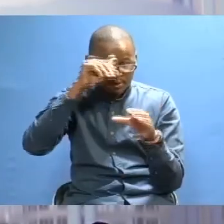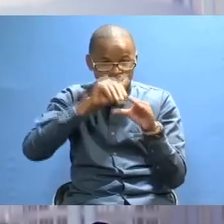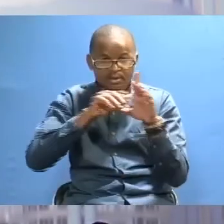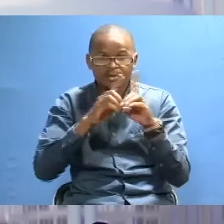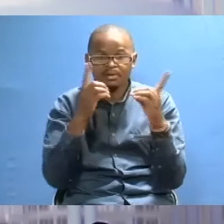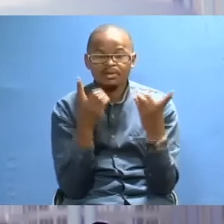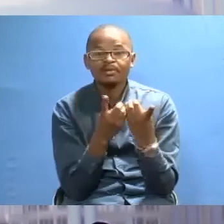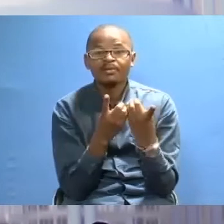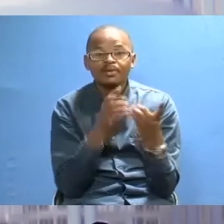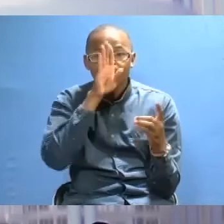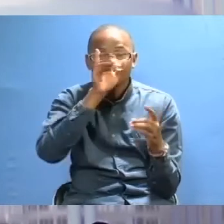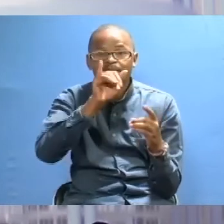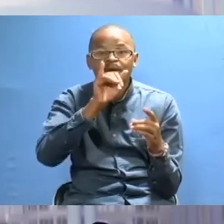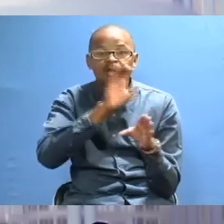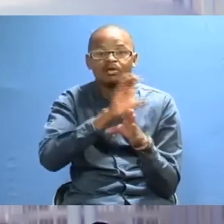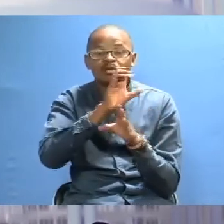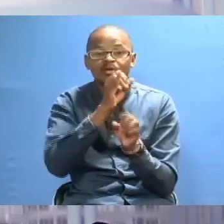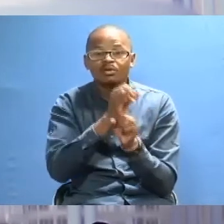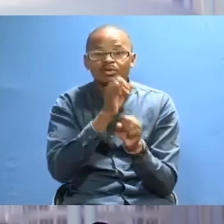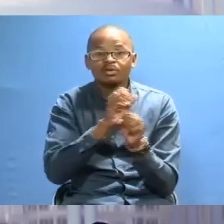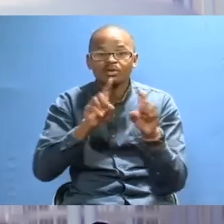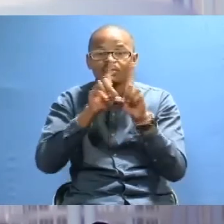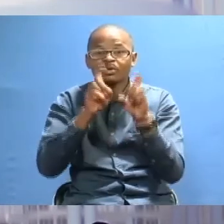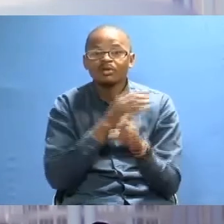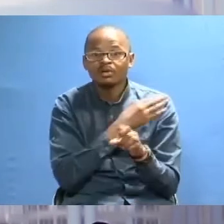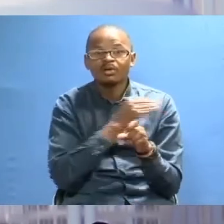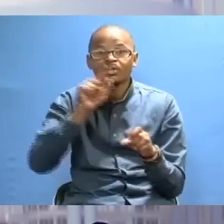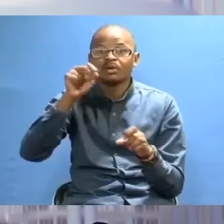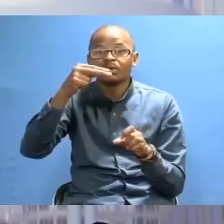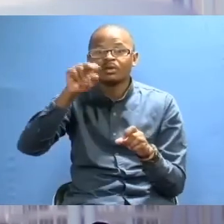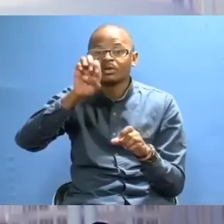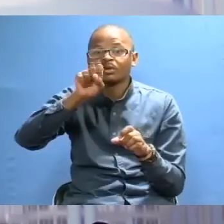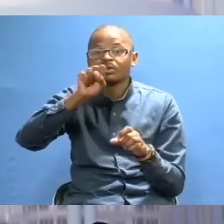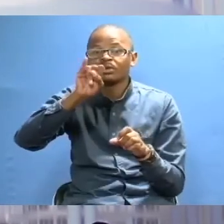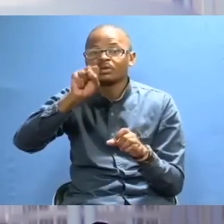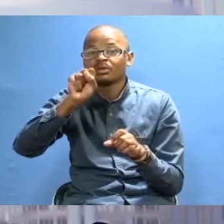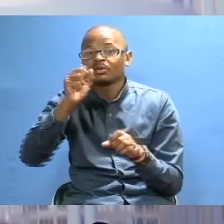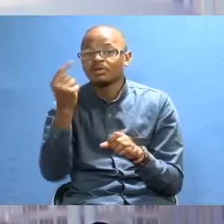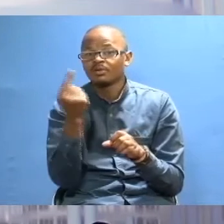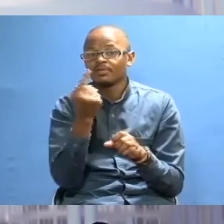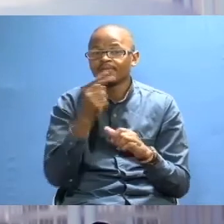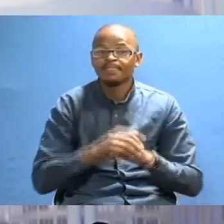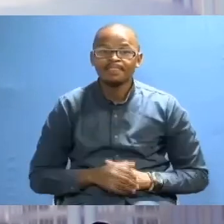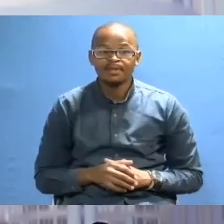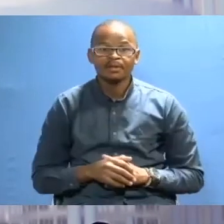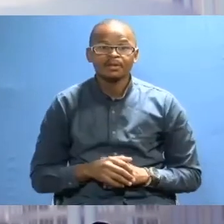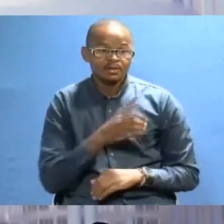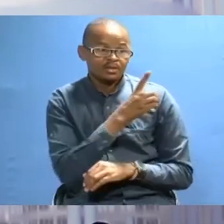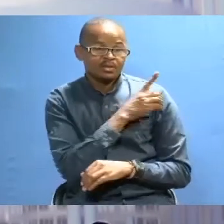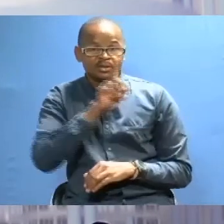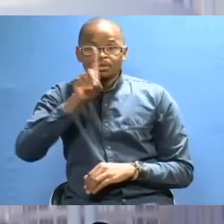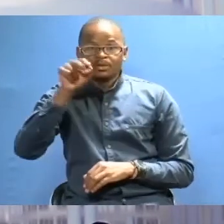in the department shall be by coursework, examination, and thesis only. Then we have a Doctor